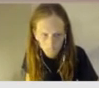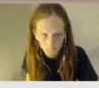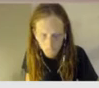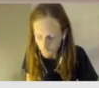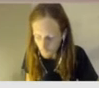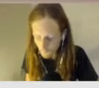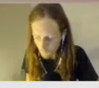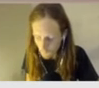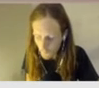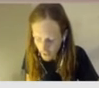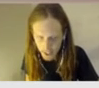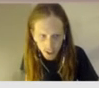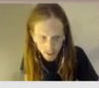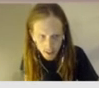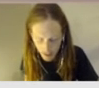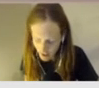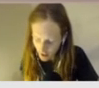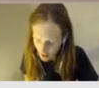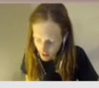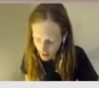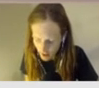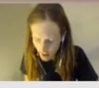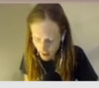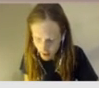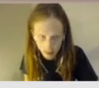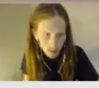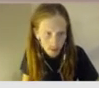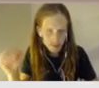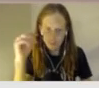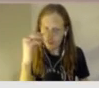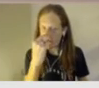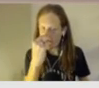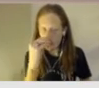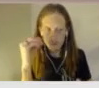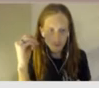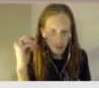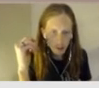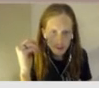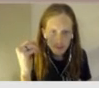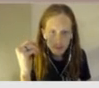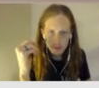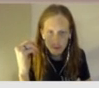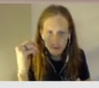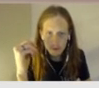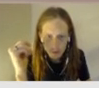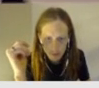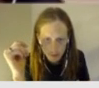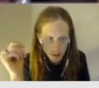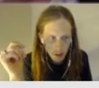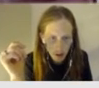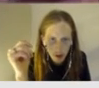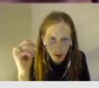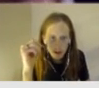transition and transit. And so, you know, I'm out there at 5 a.m. I'm out there even sometimes earlier. There's a stretch